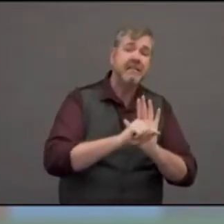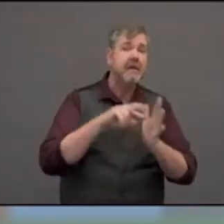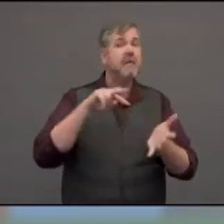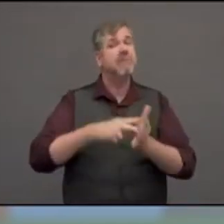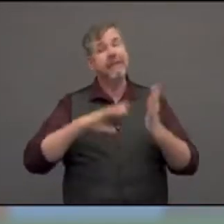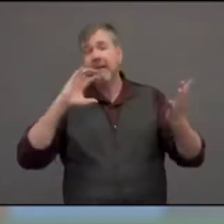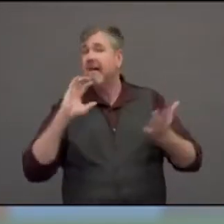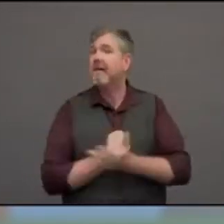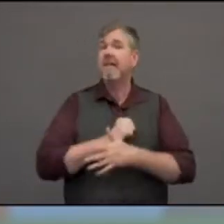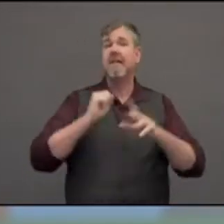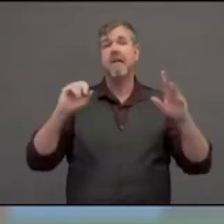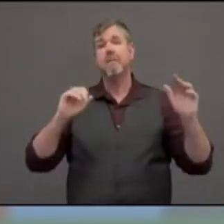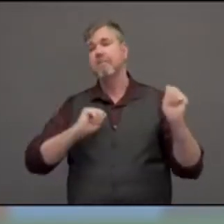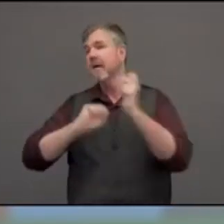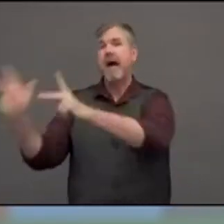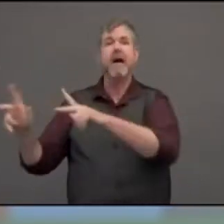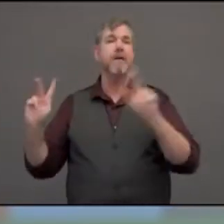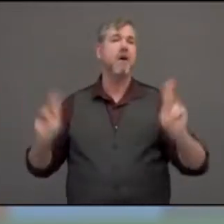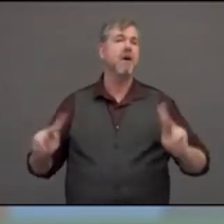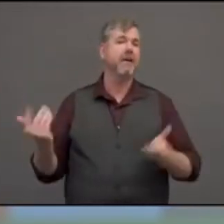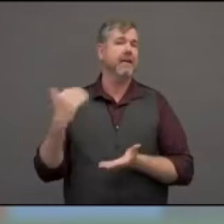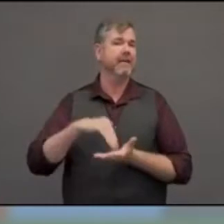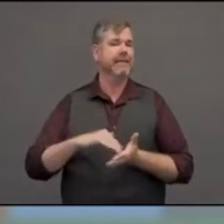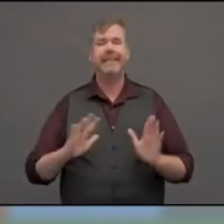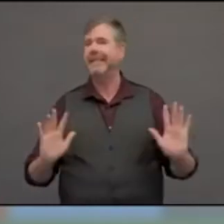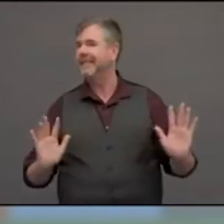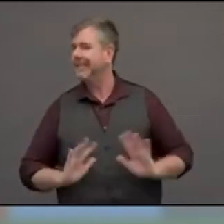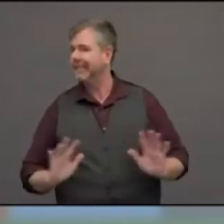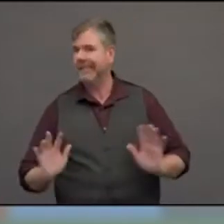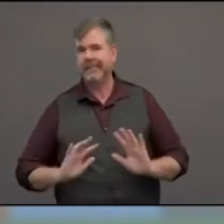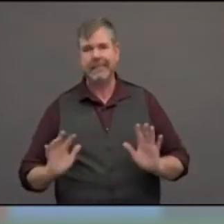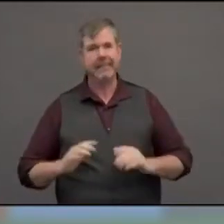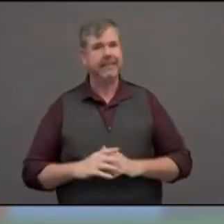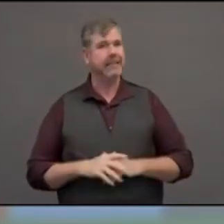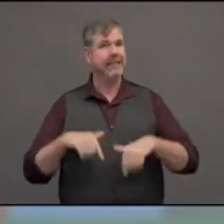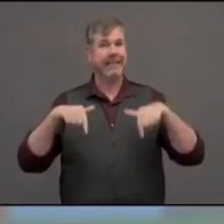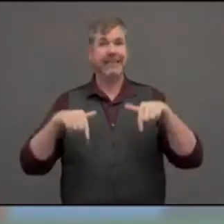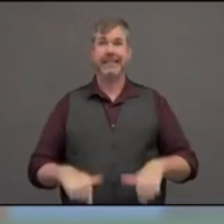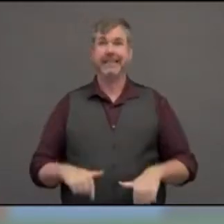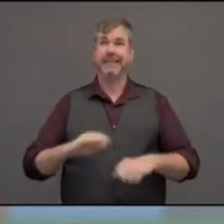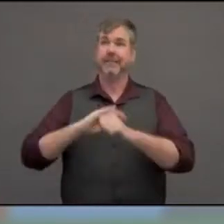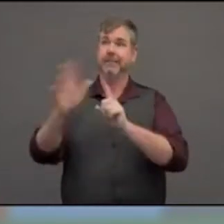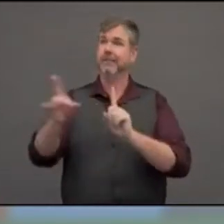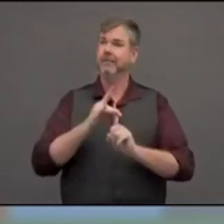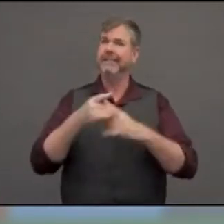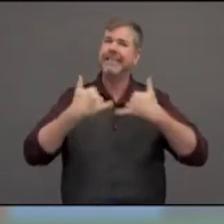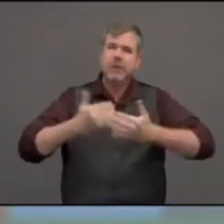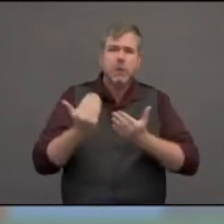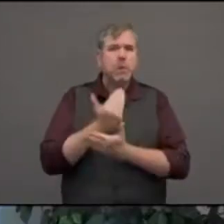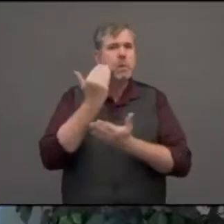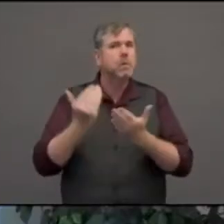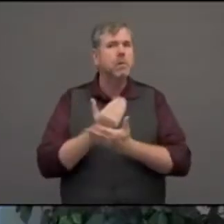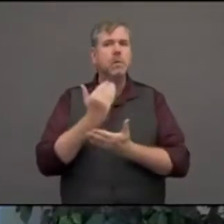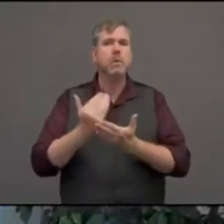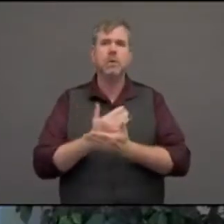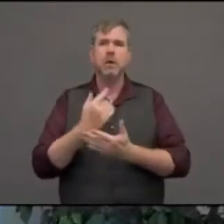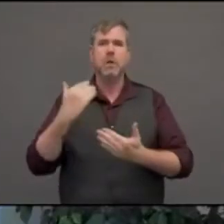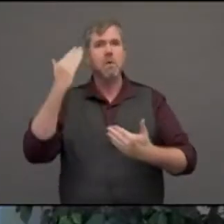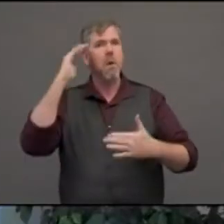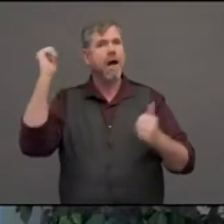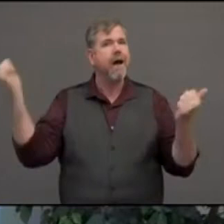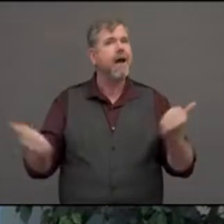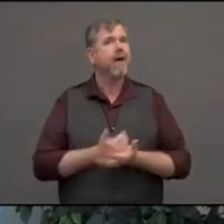virus. It's brand new, we're still learning about it. We just don't know enough about this virus. I want to